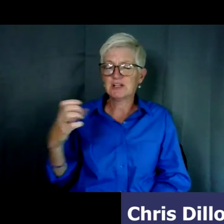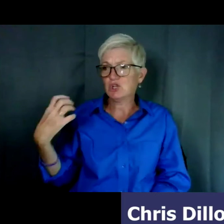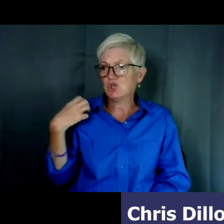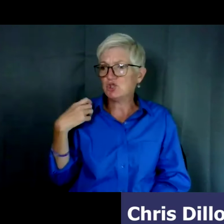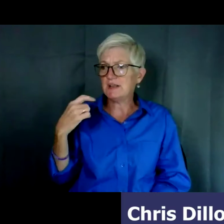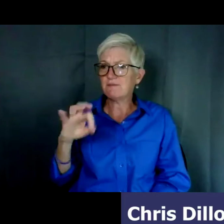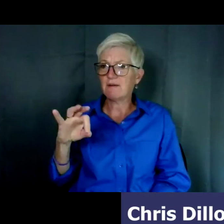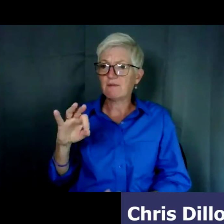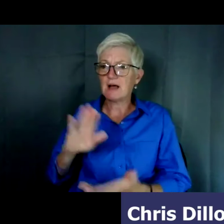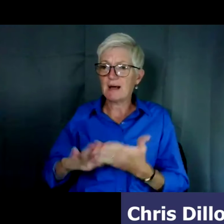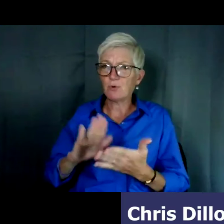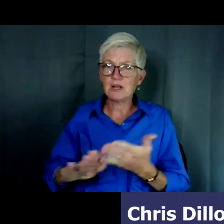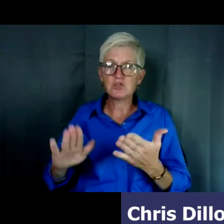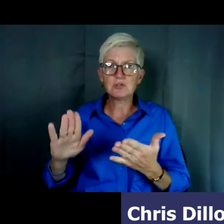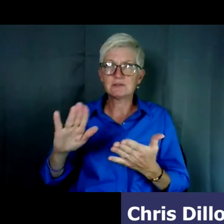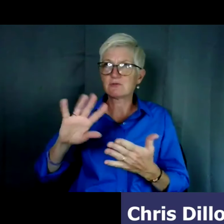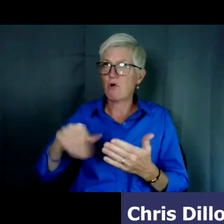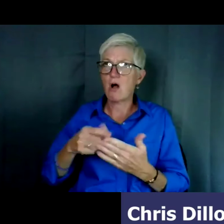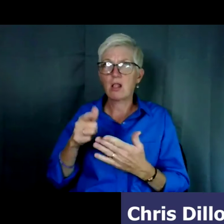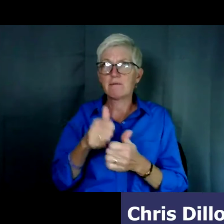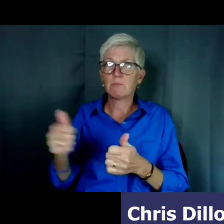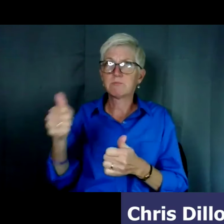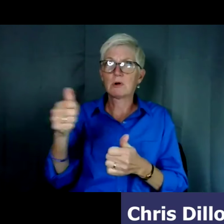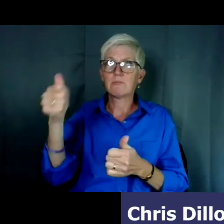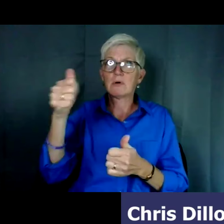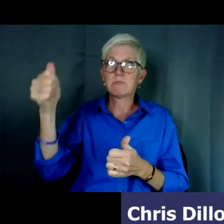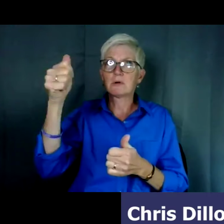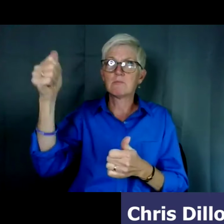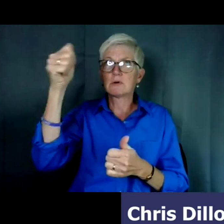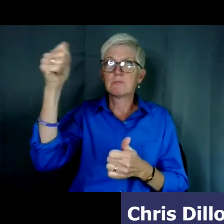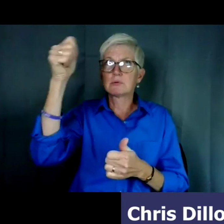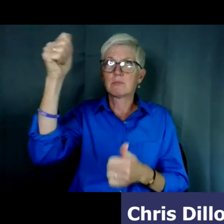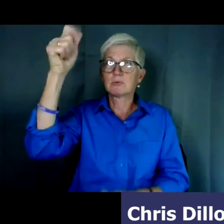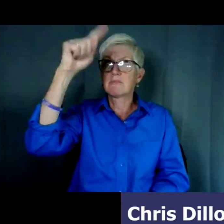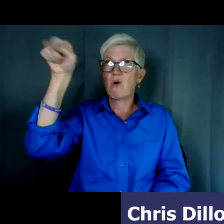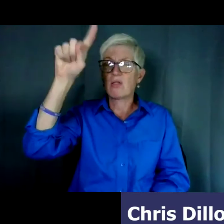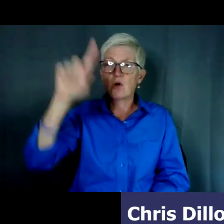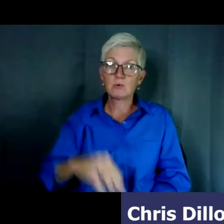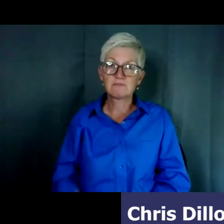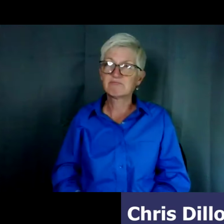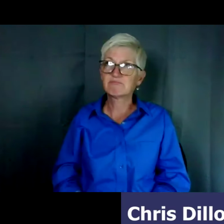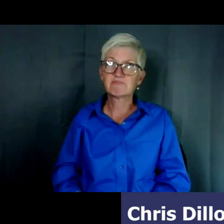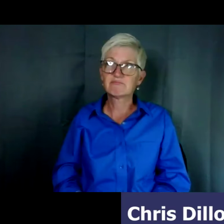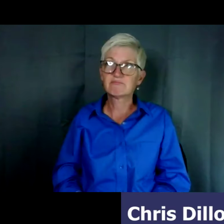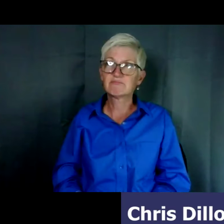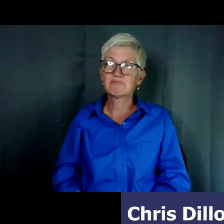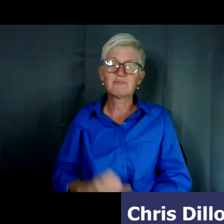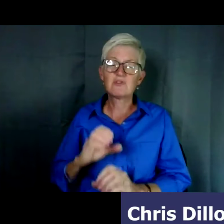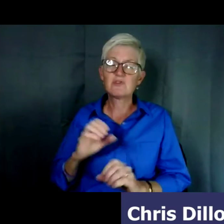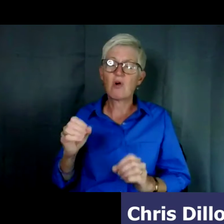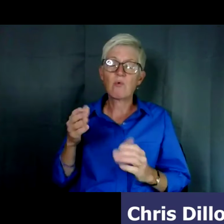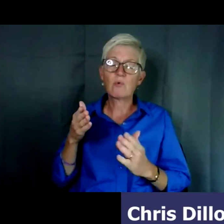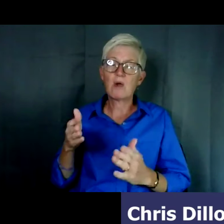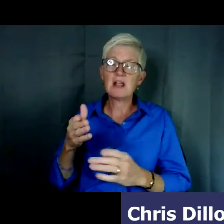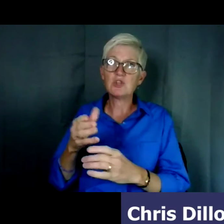the C-suite, senior VPs, executive VPs. And I said, there is no way you could have